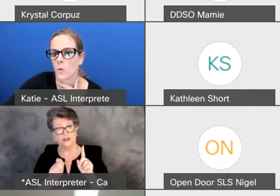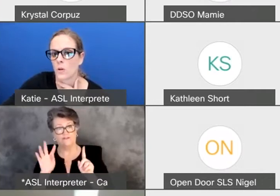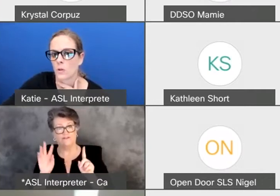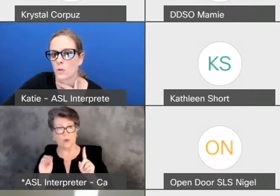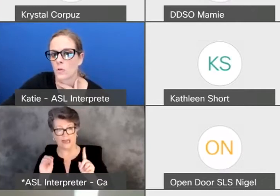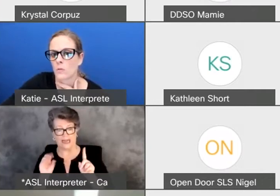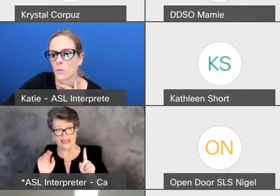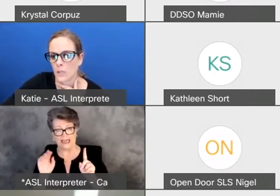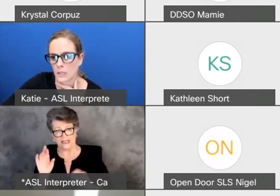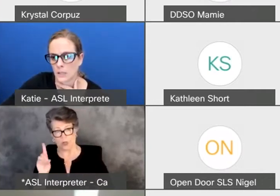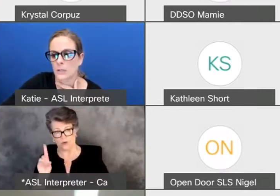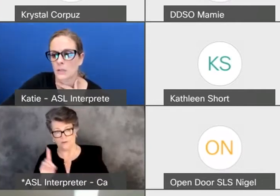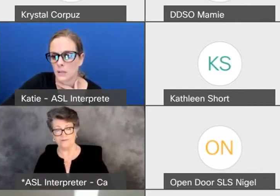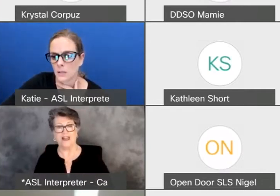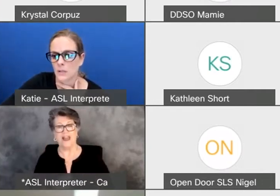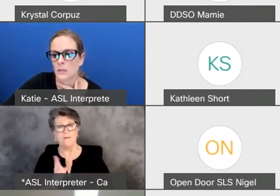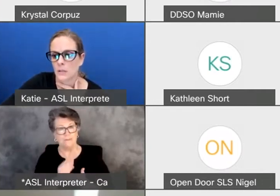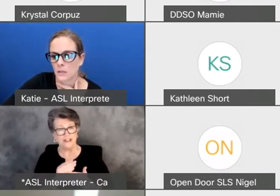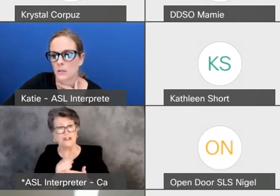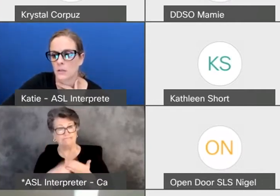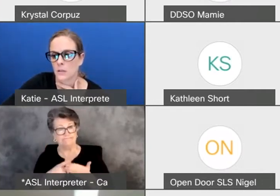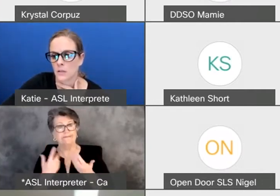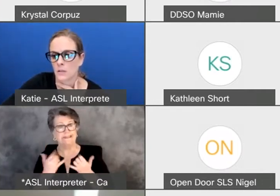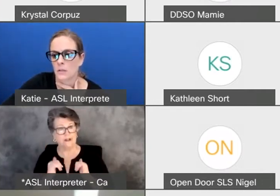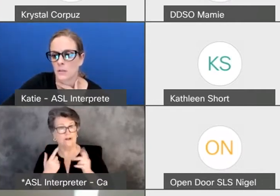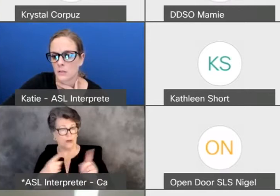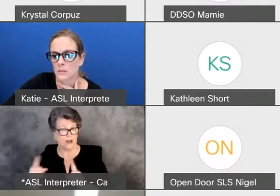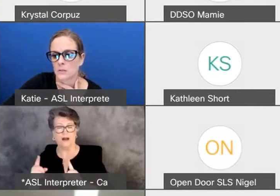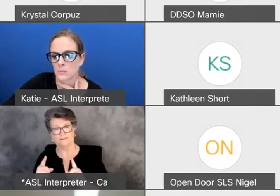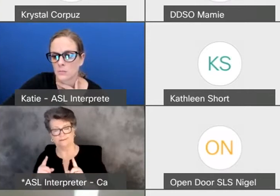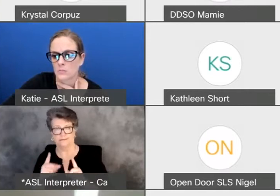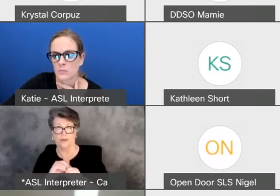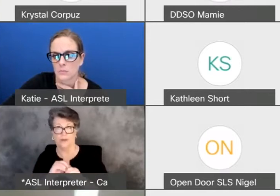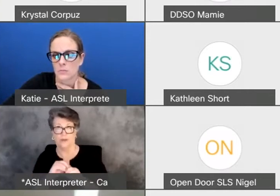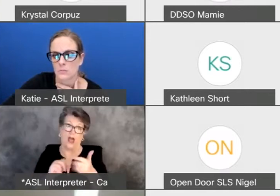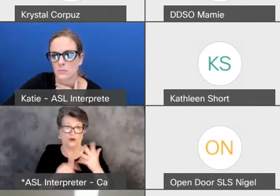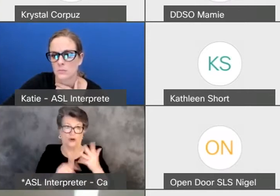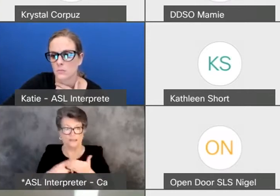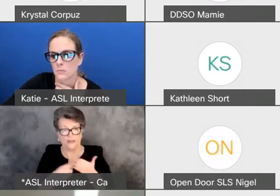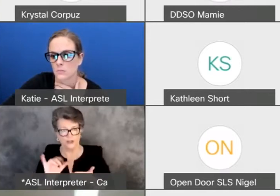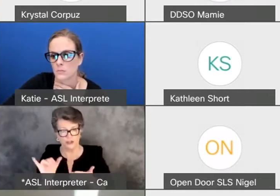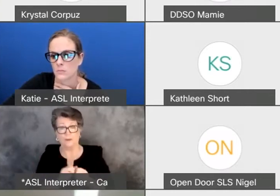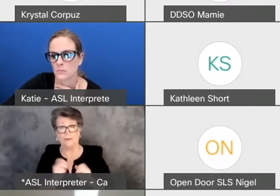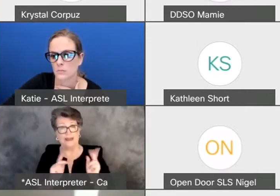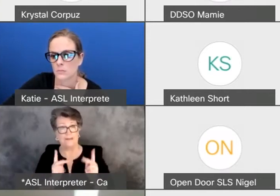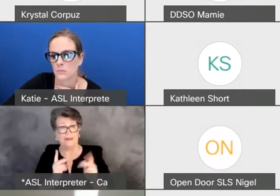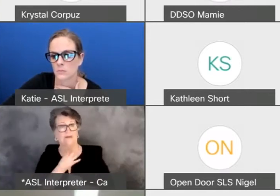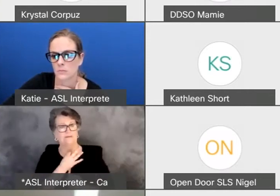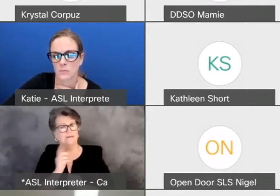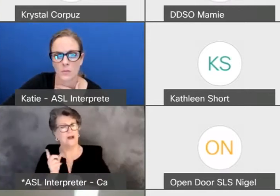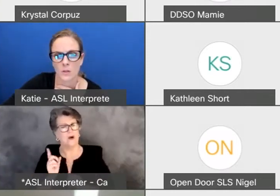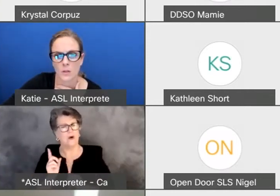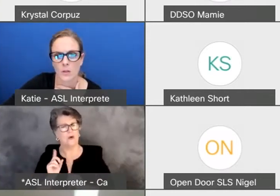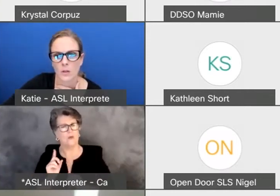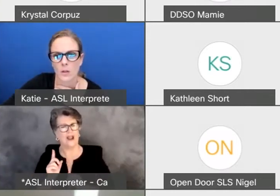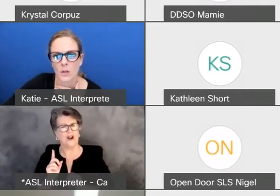some of the budget things that are kind of still going on along with all the other discussions. But a lot of folks were wondering, where was the core staffing